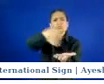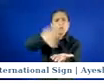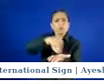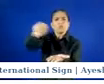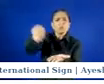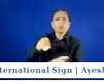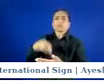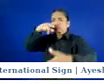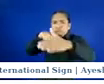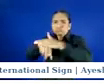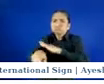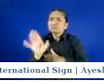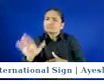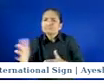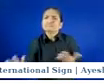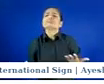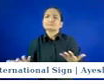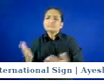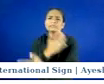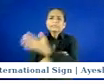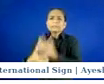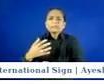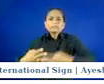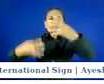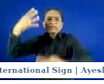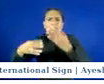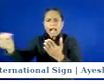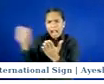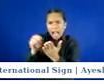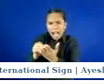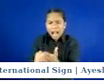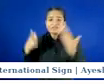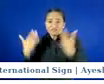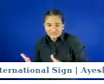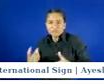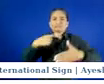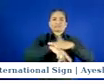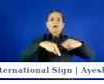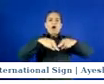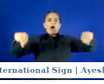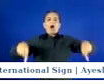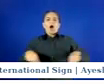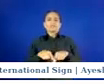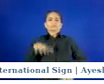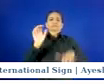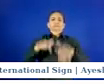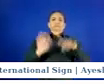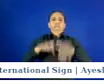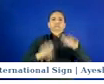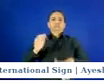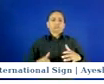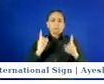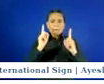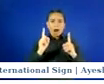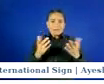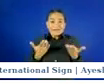no more. Duplication of work, sometimes these papers will get lost. We are fully digital, where officers